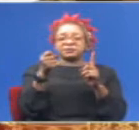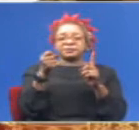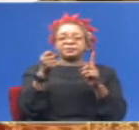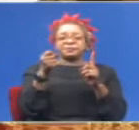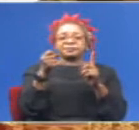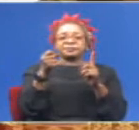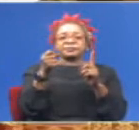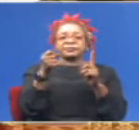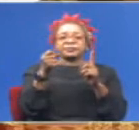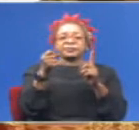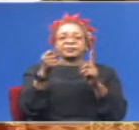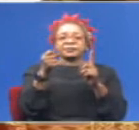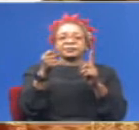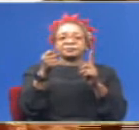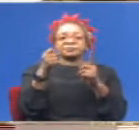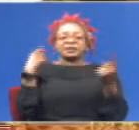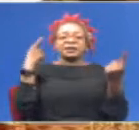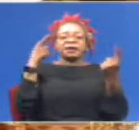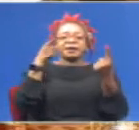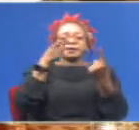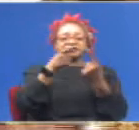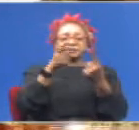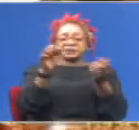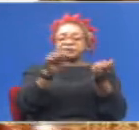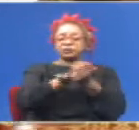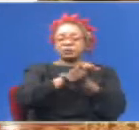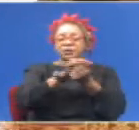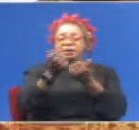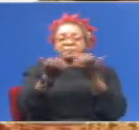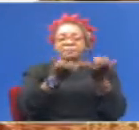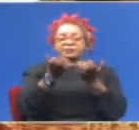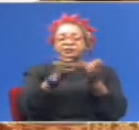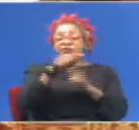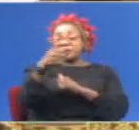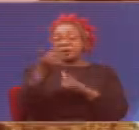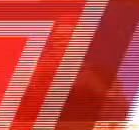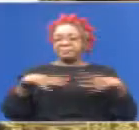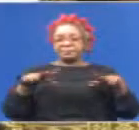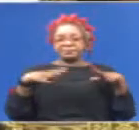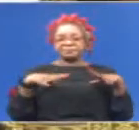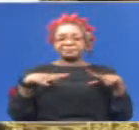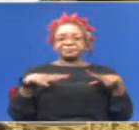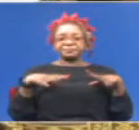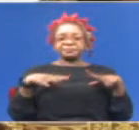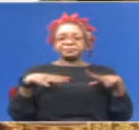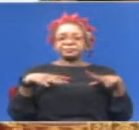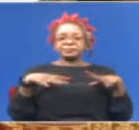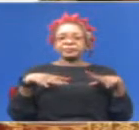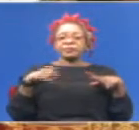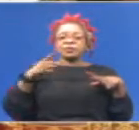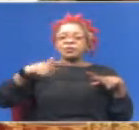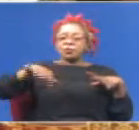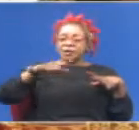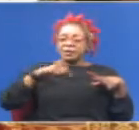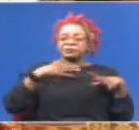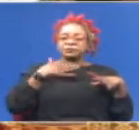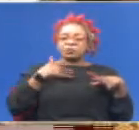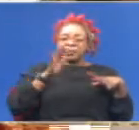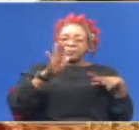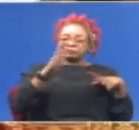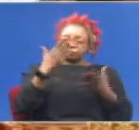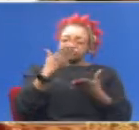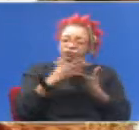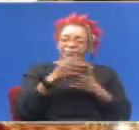and aimed at destroying businesses of other people. We want them to desist from doing